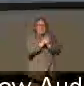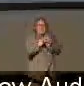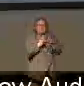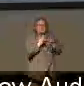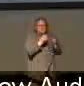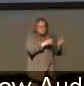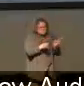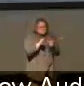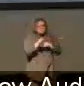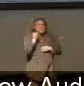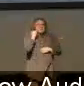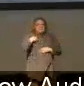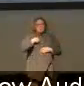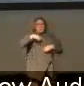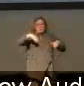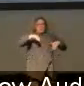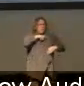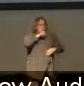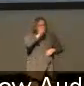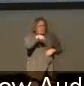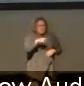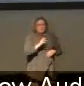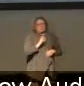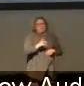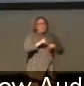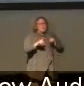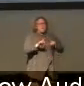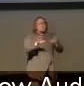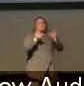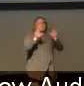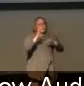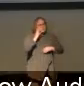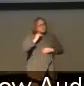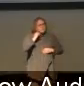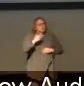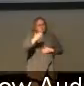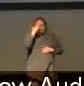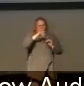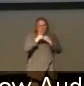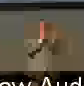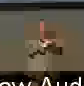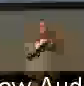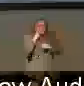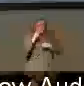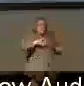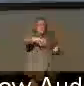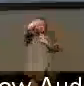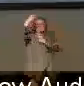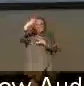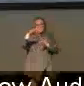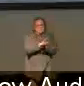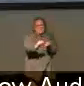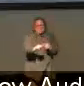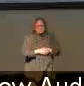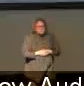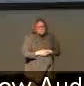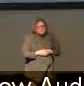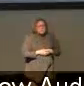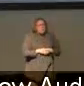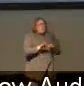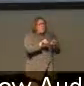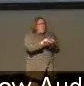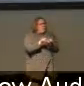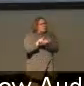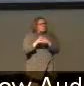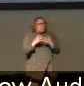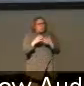to use it, it's been a wonderful experience for disaster preparedness. I also want to, again, give a shout out to the military nurses that have been